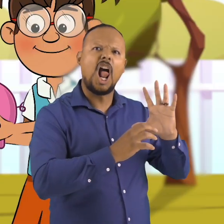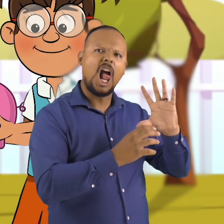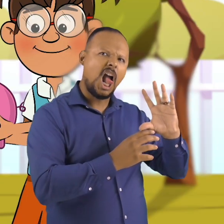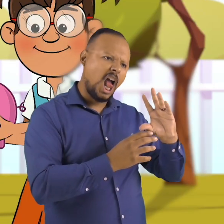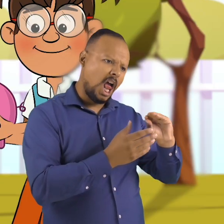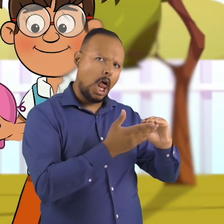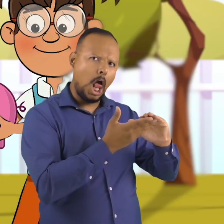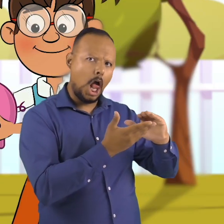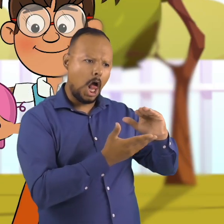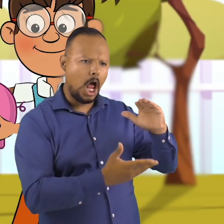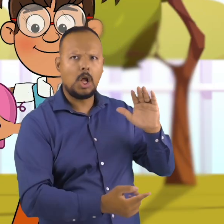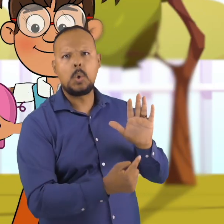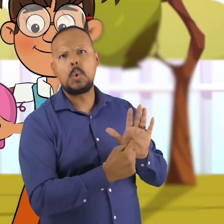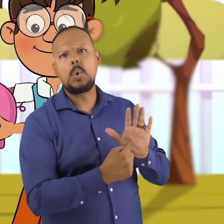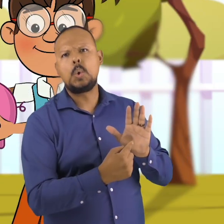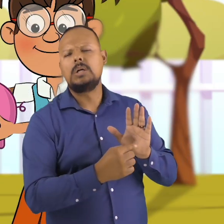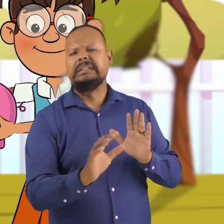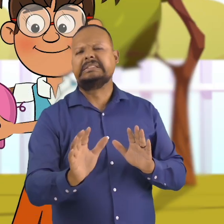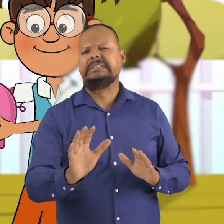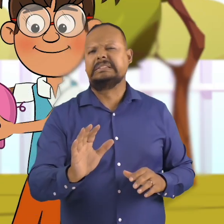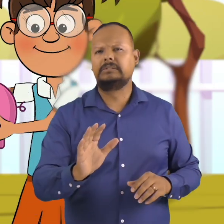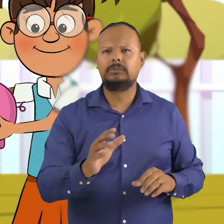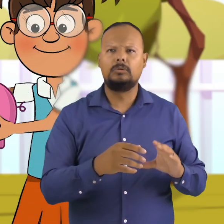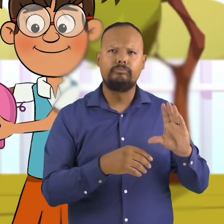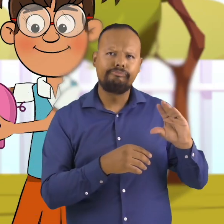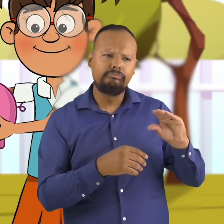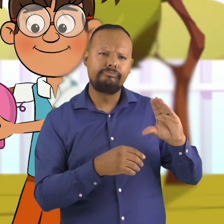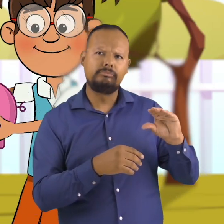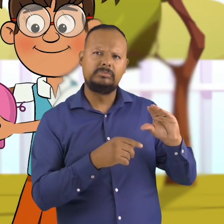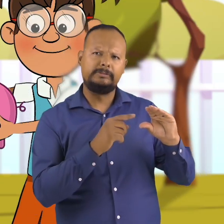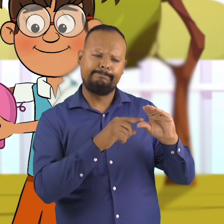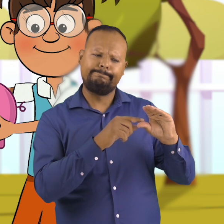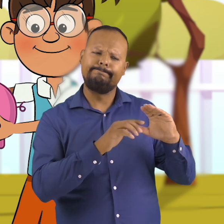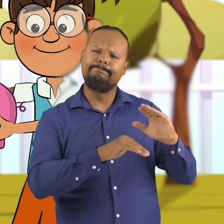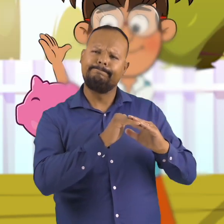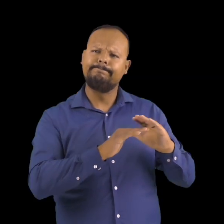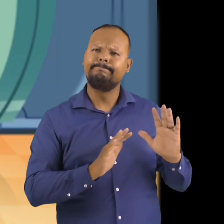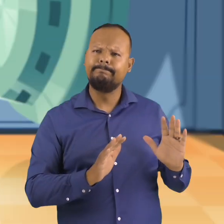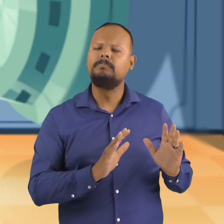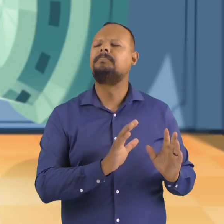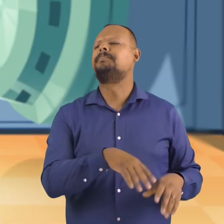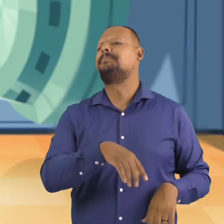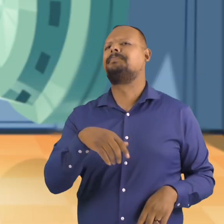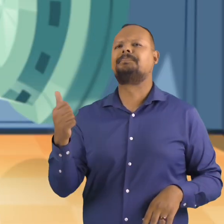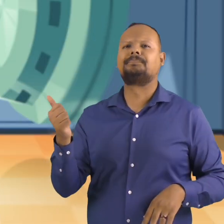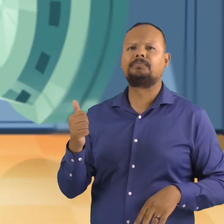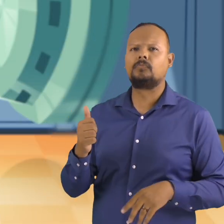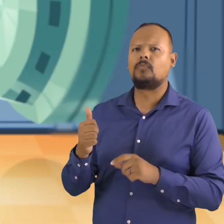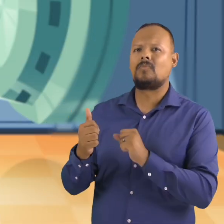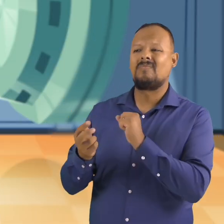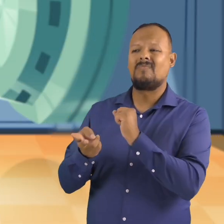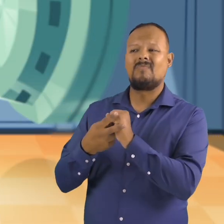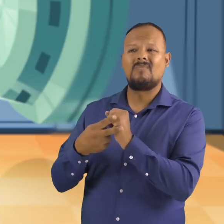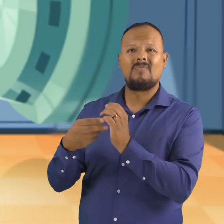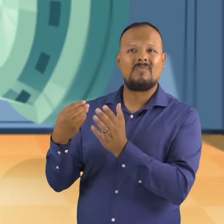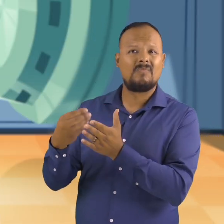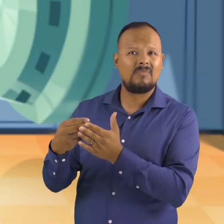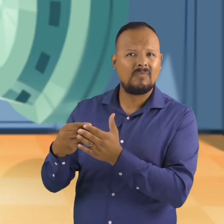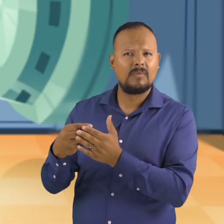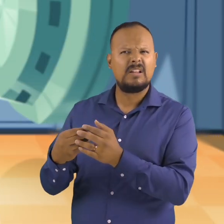A savings account is designed for long-term money storage. You know, so you can